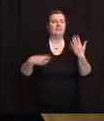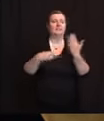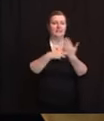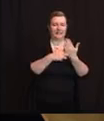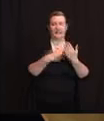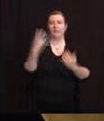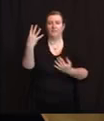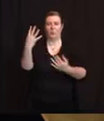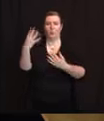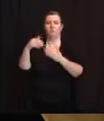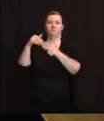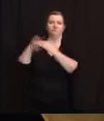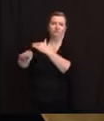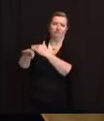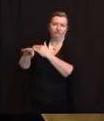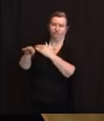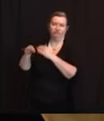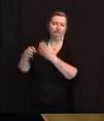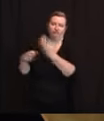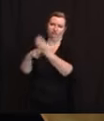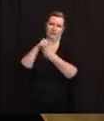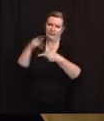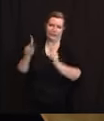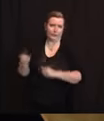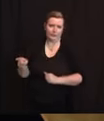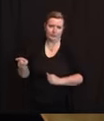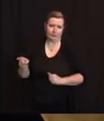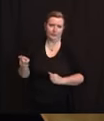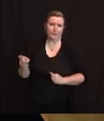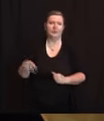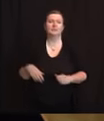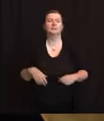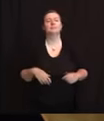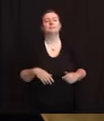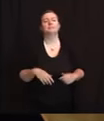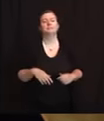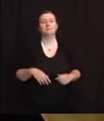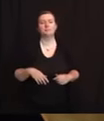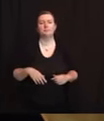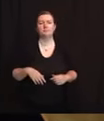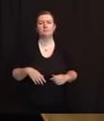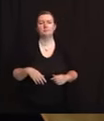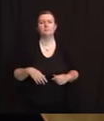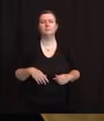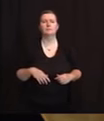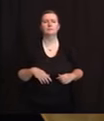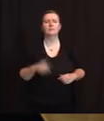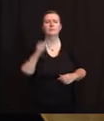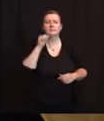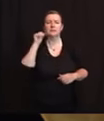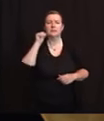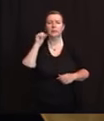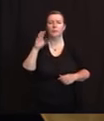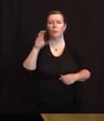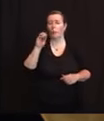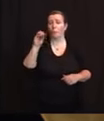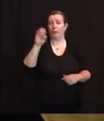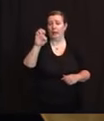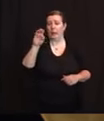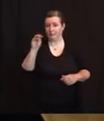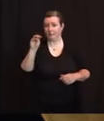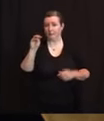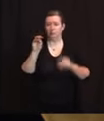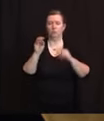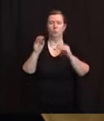Pete Gaynor, the FEMA administrator, hosted a call with all state directors of emergency management last night, talking about